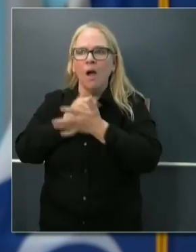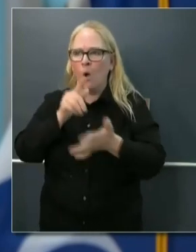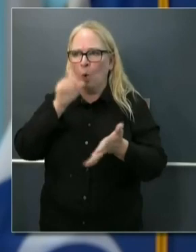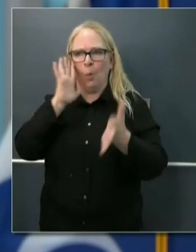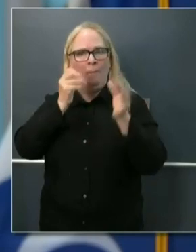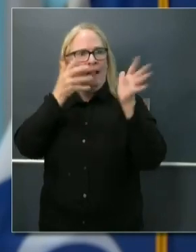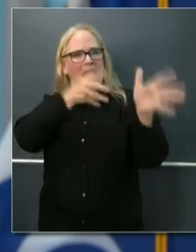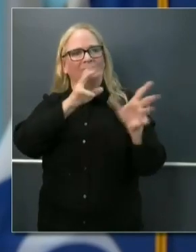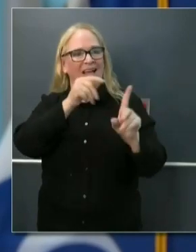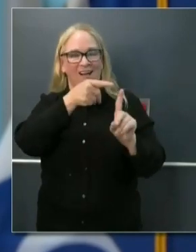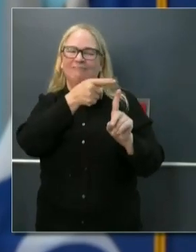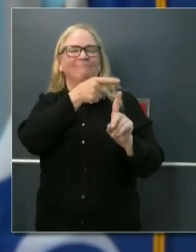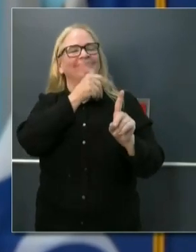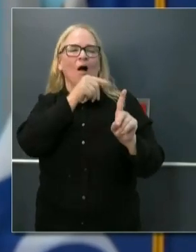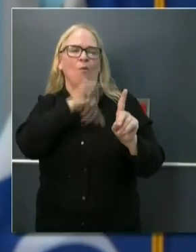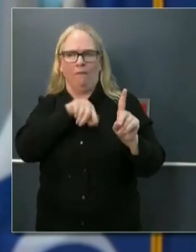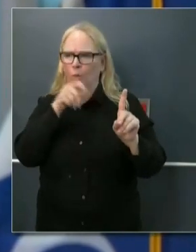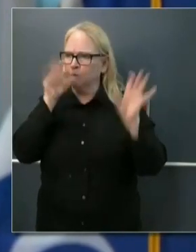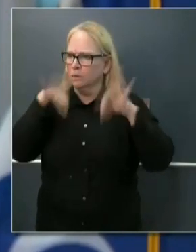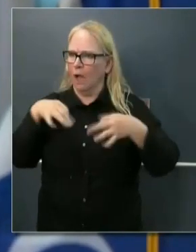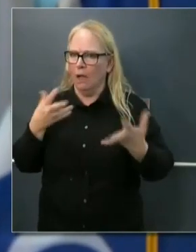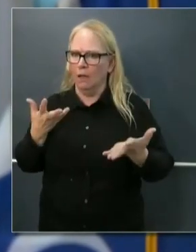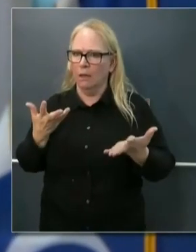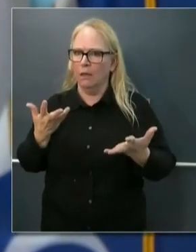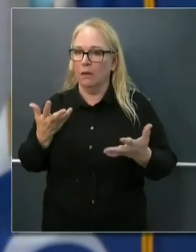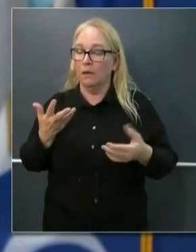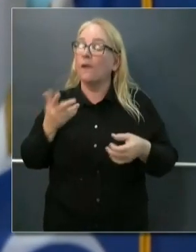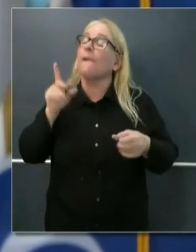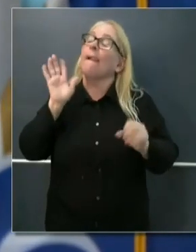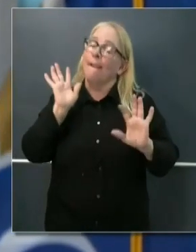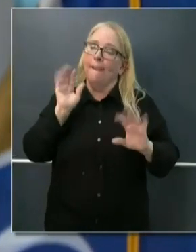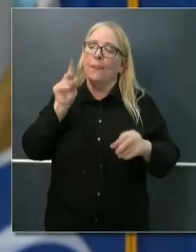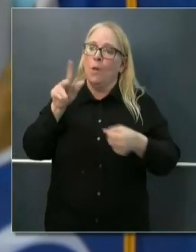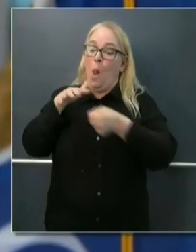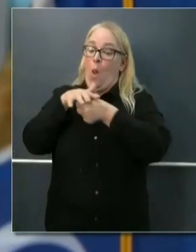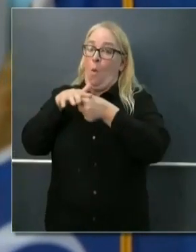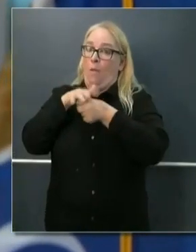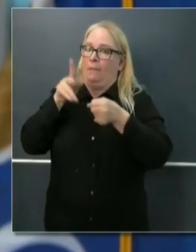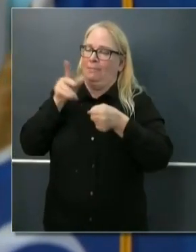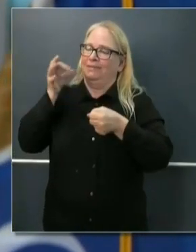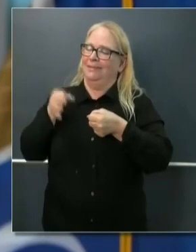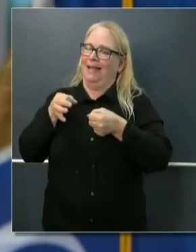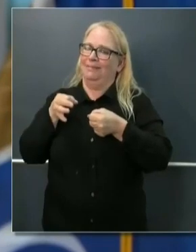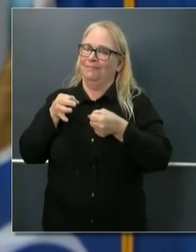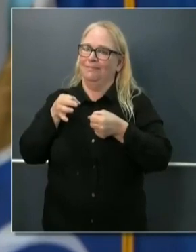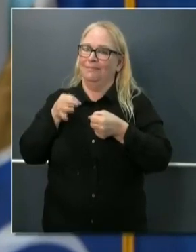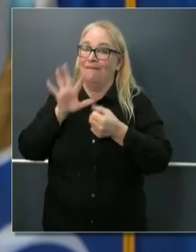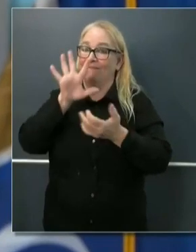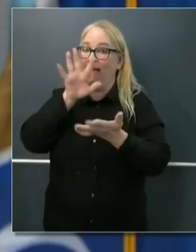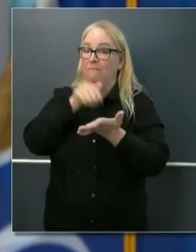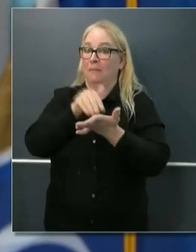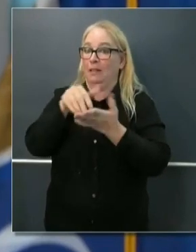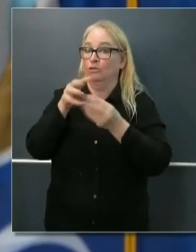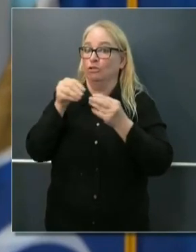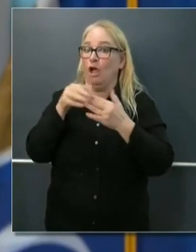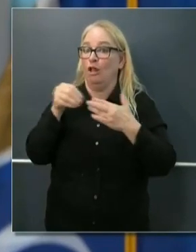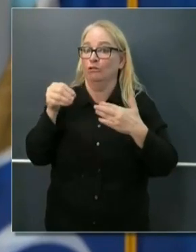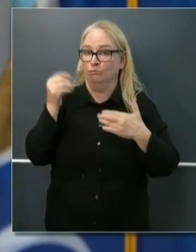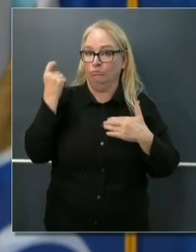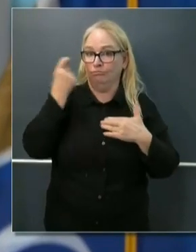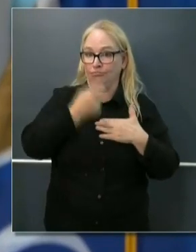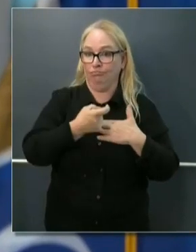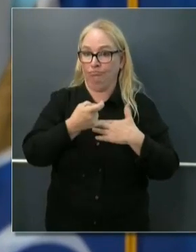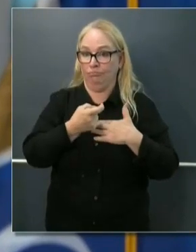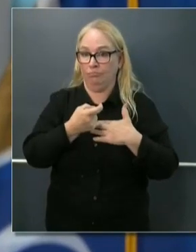So the CBOs will make that determination at the local level. Again, $5 million on a regional basis is the minimum contribution to